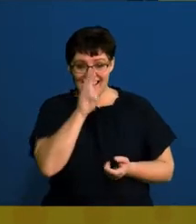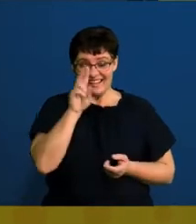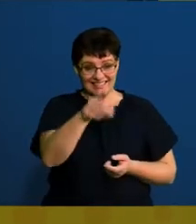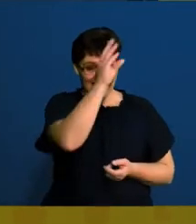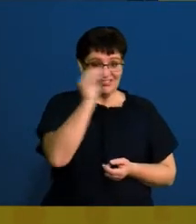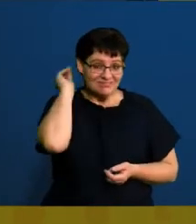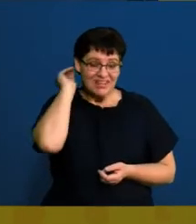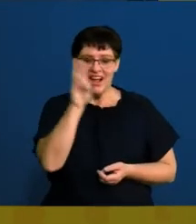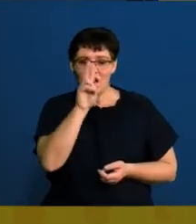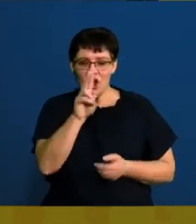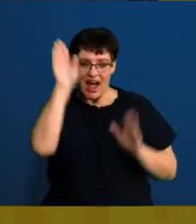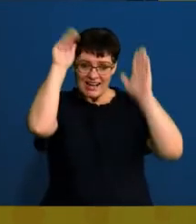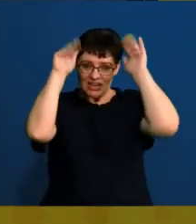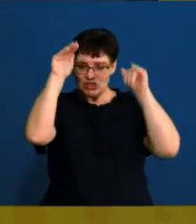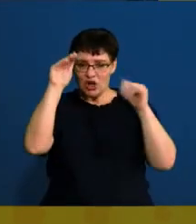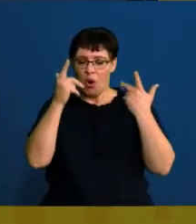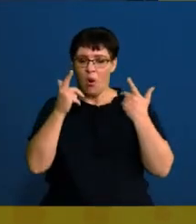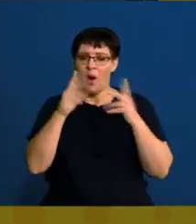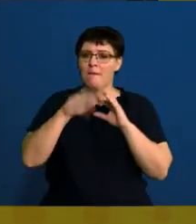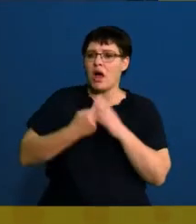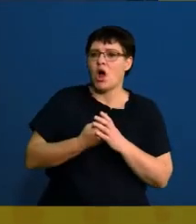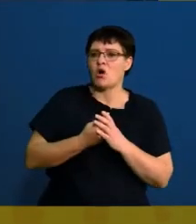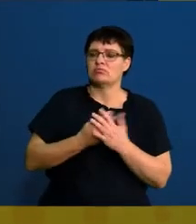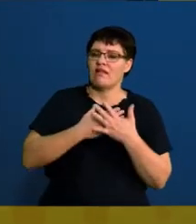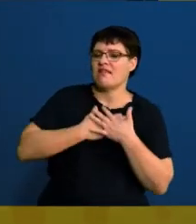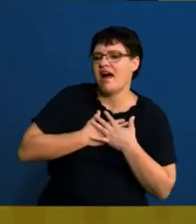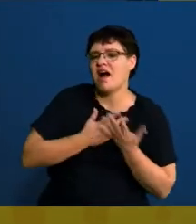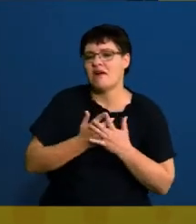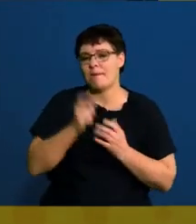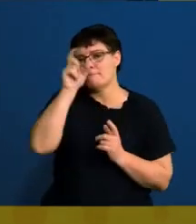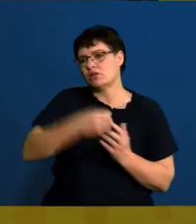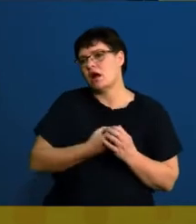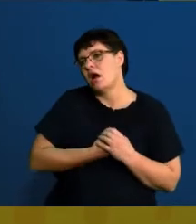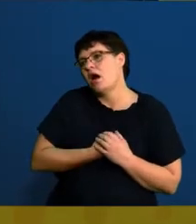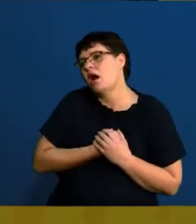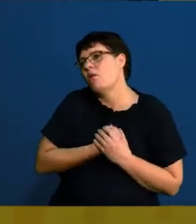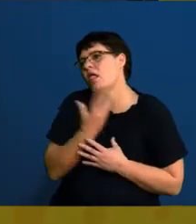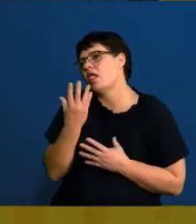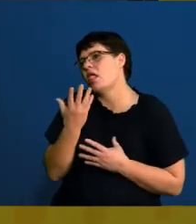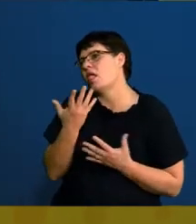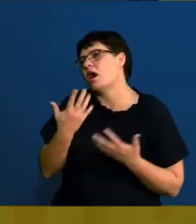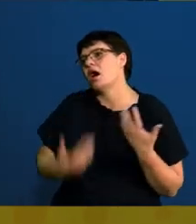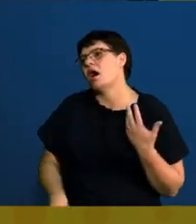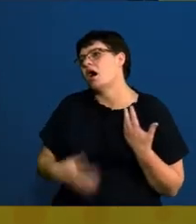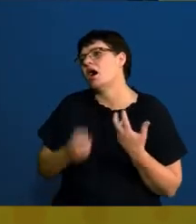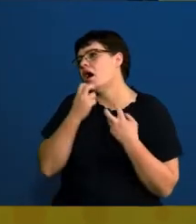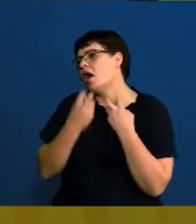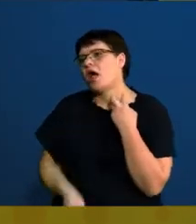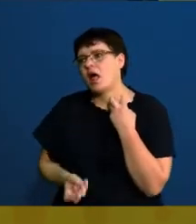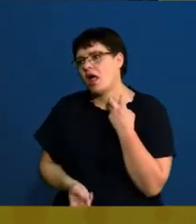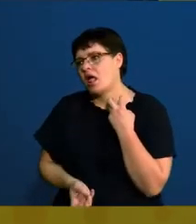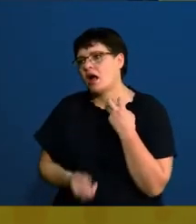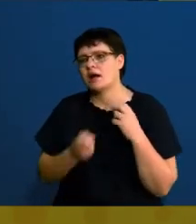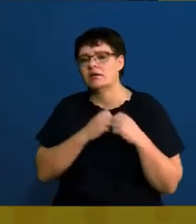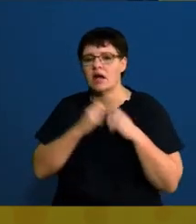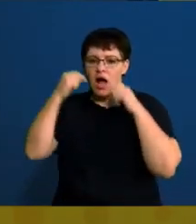in a cartoon, if it's a cartoon about love, and there could be this man that's obviously gaga over this lady, he could have hearts in